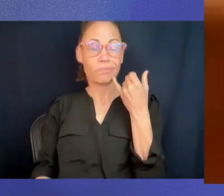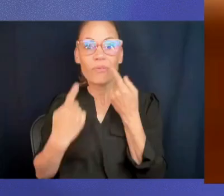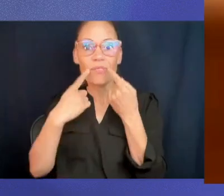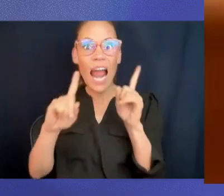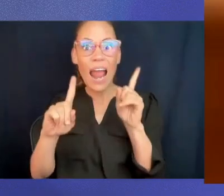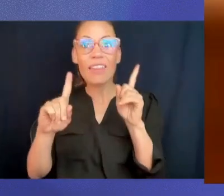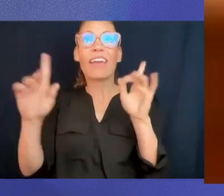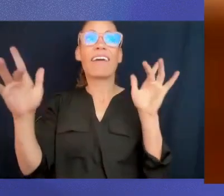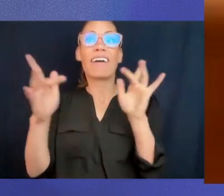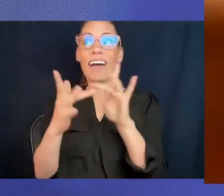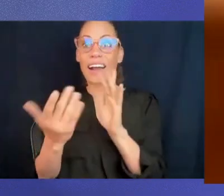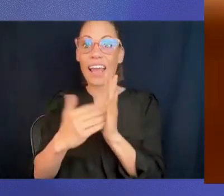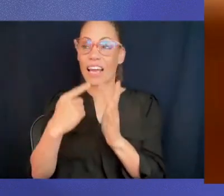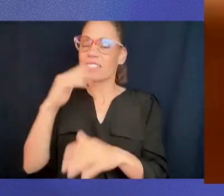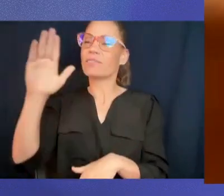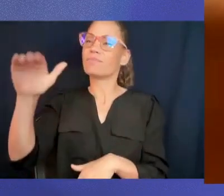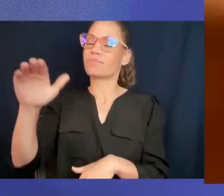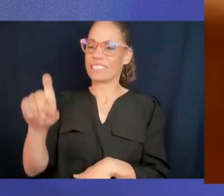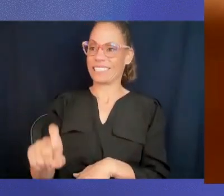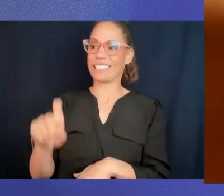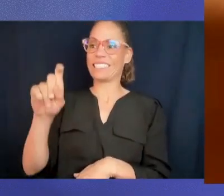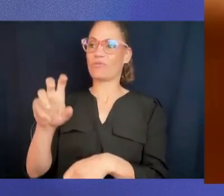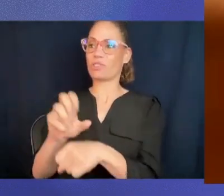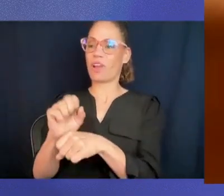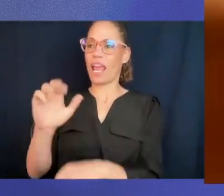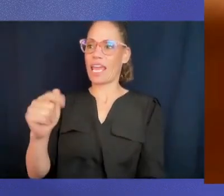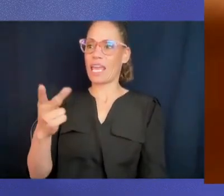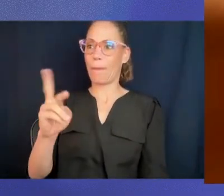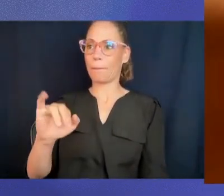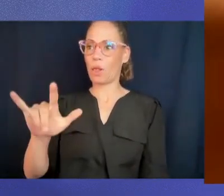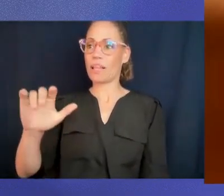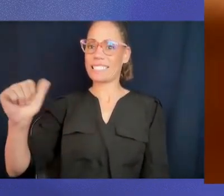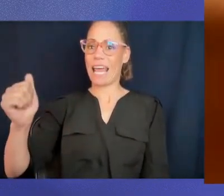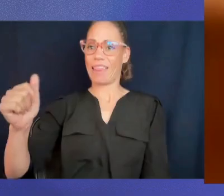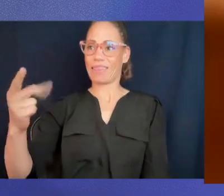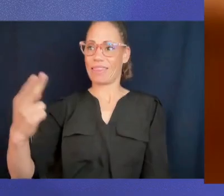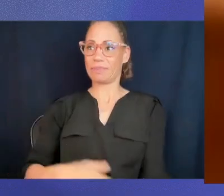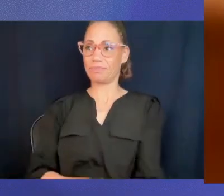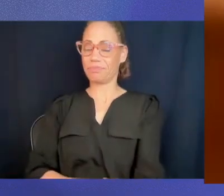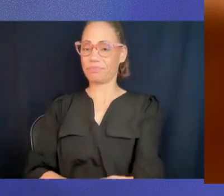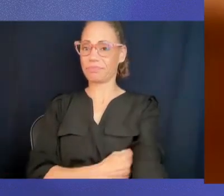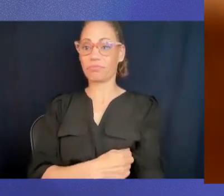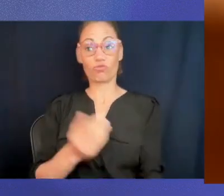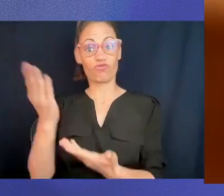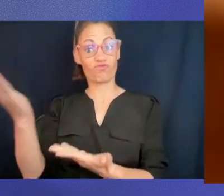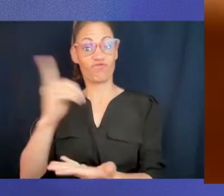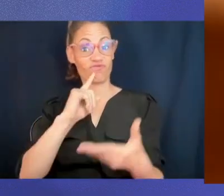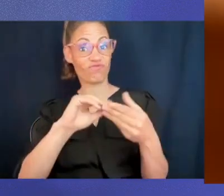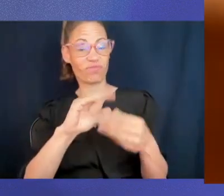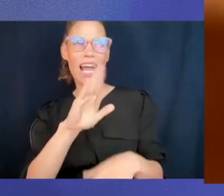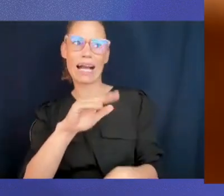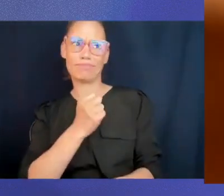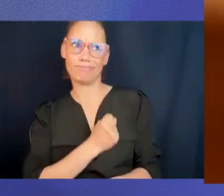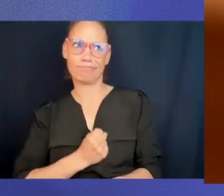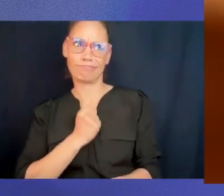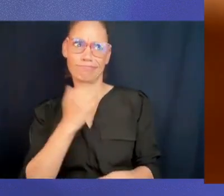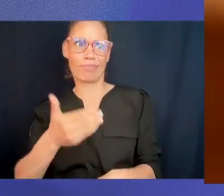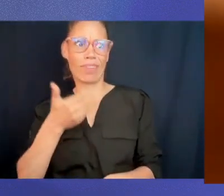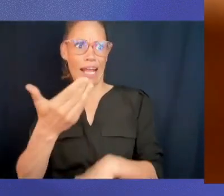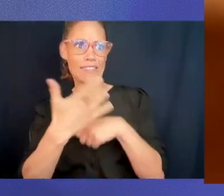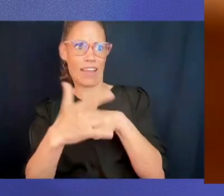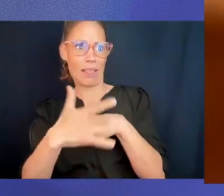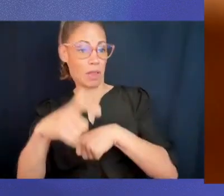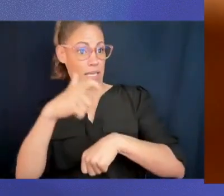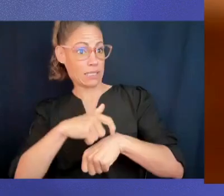needed a reservation for April 10th. Well, said the man, unfortunately, our next available reservation is